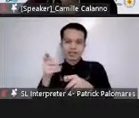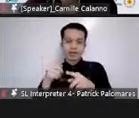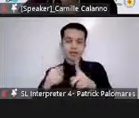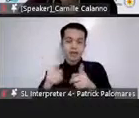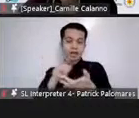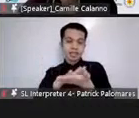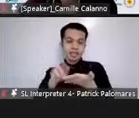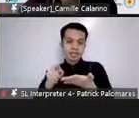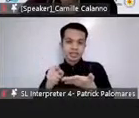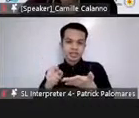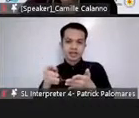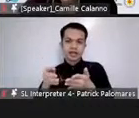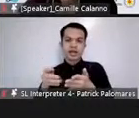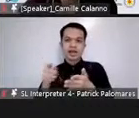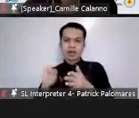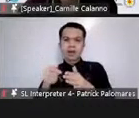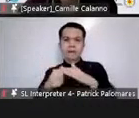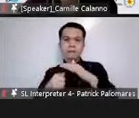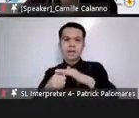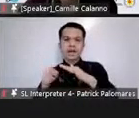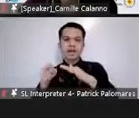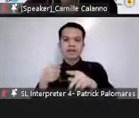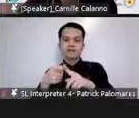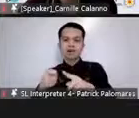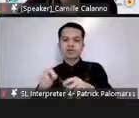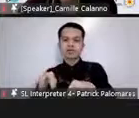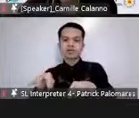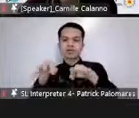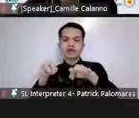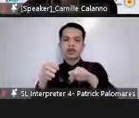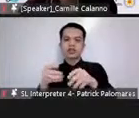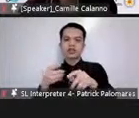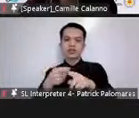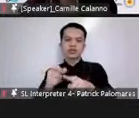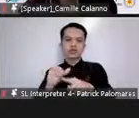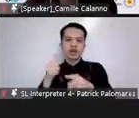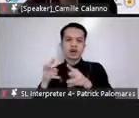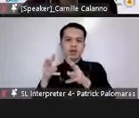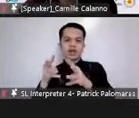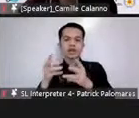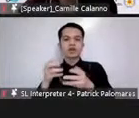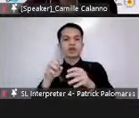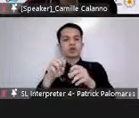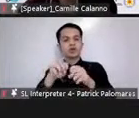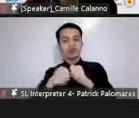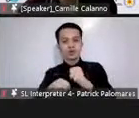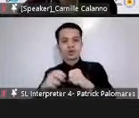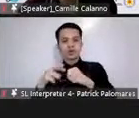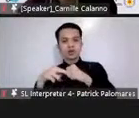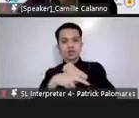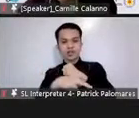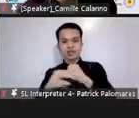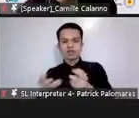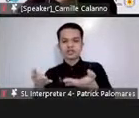is it was buried by one of those floods crossing back the other way. So rivers downcut and then they bury. So I think